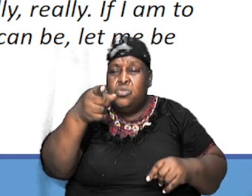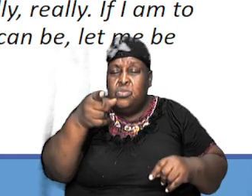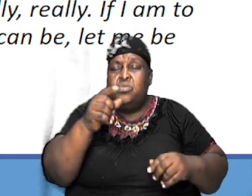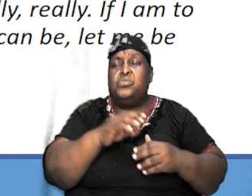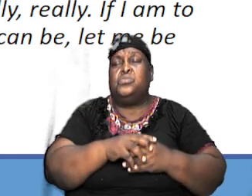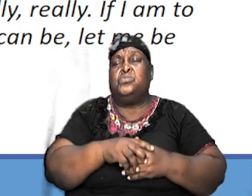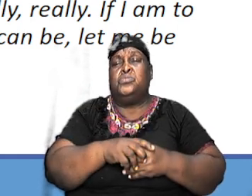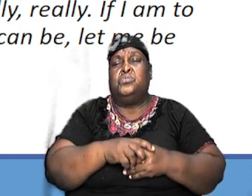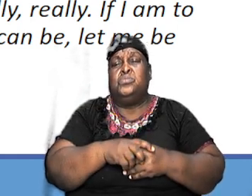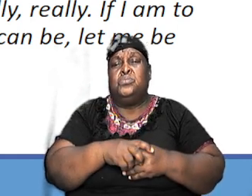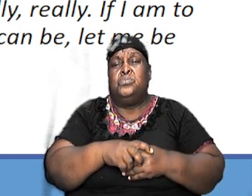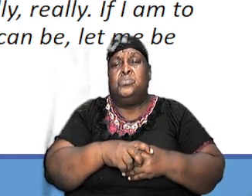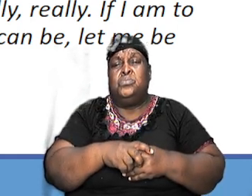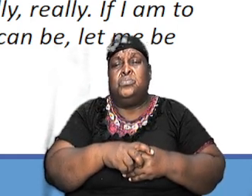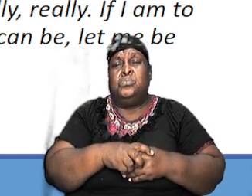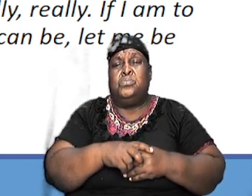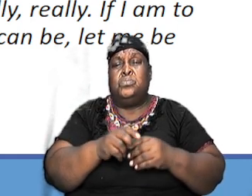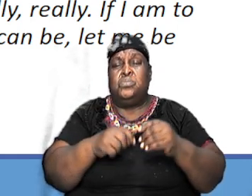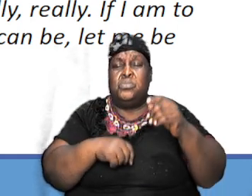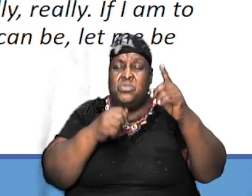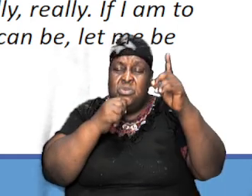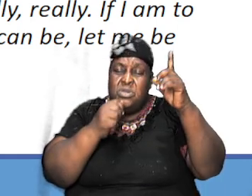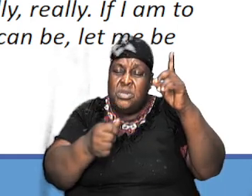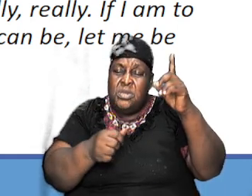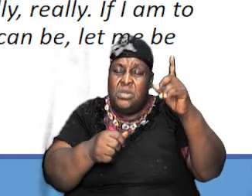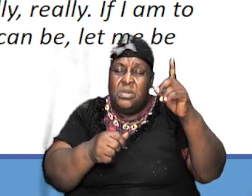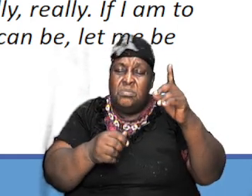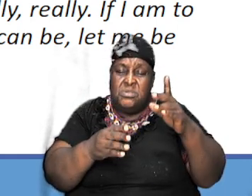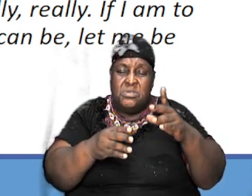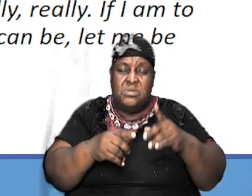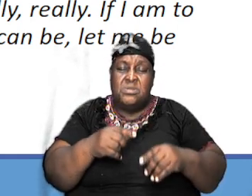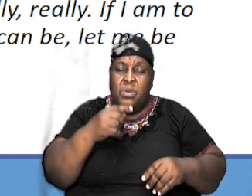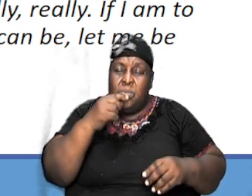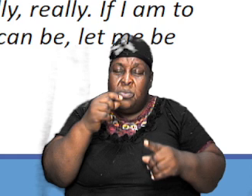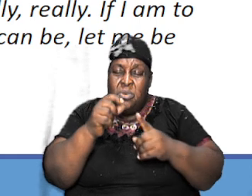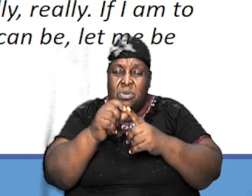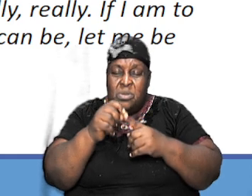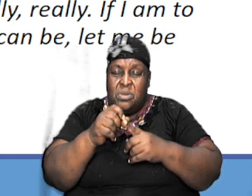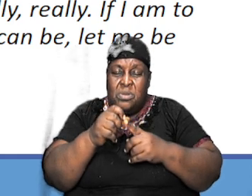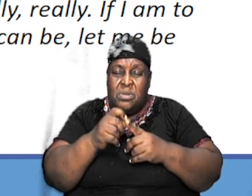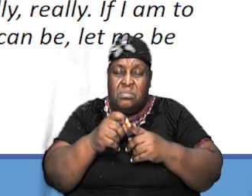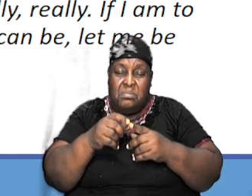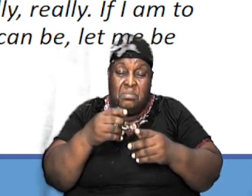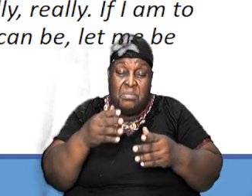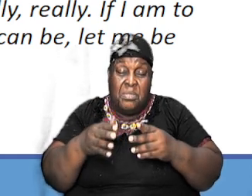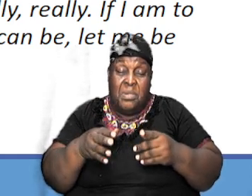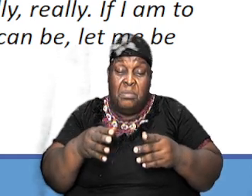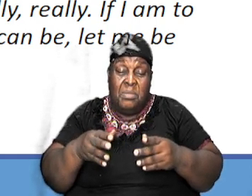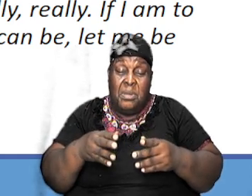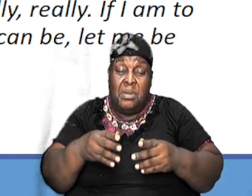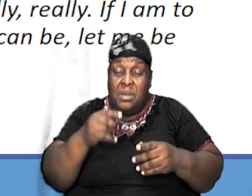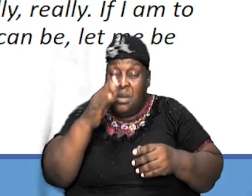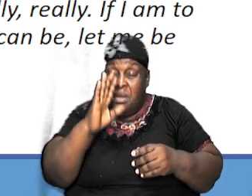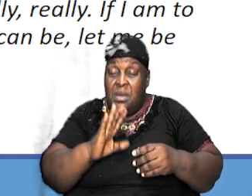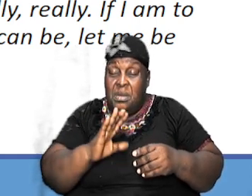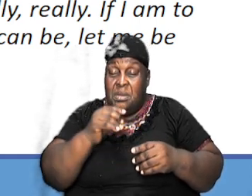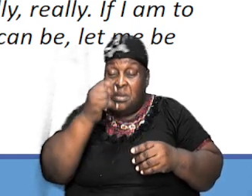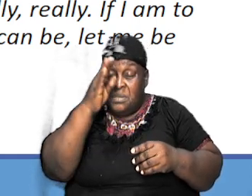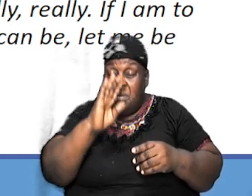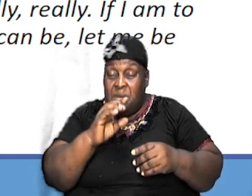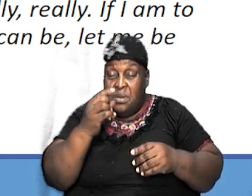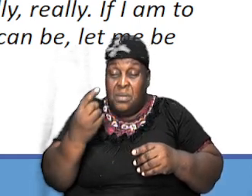phrase that is generally used with for God and God alone. No one else in the